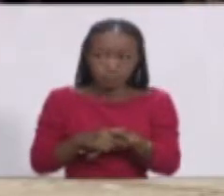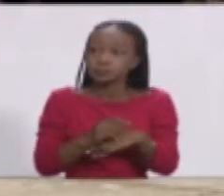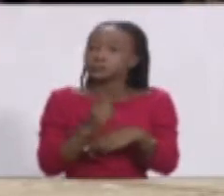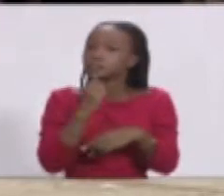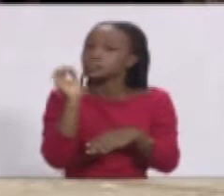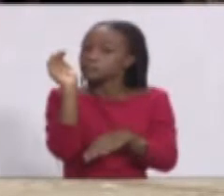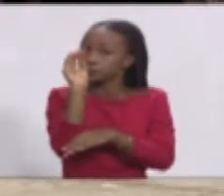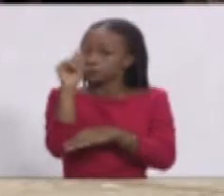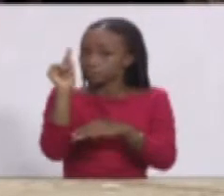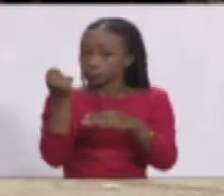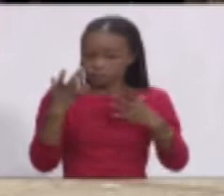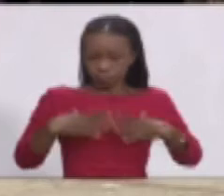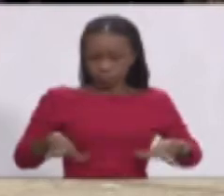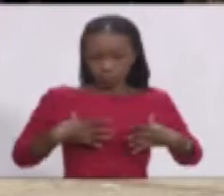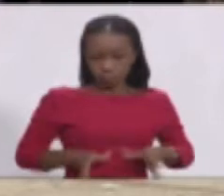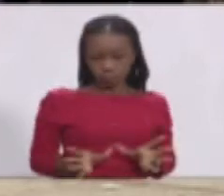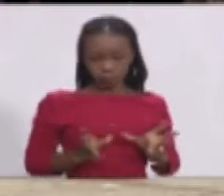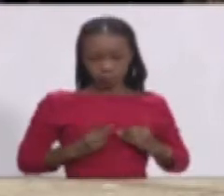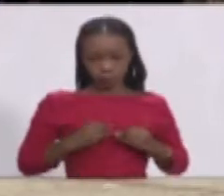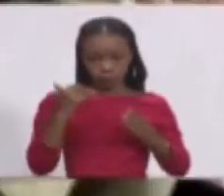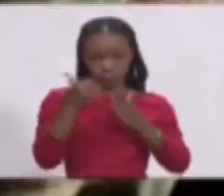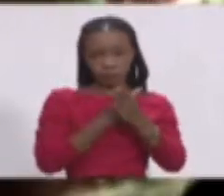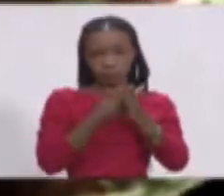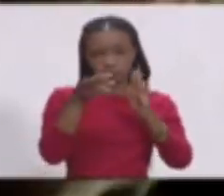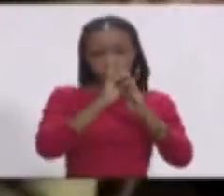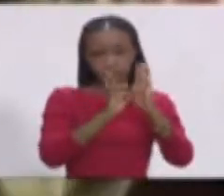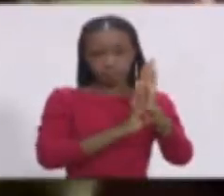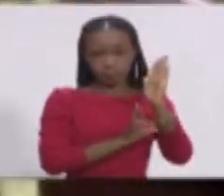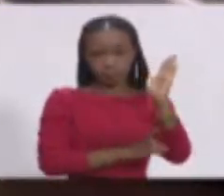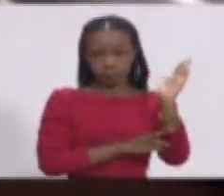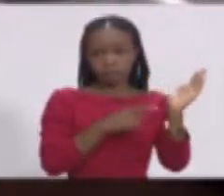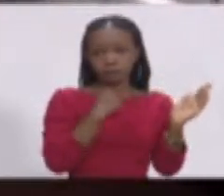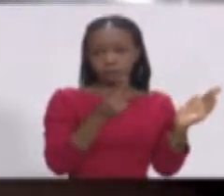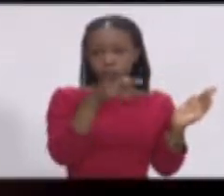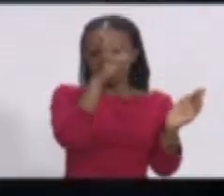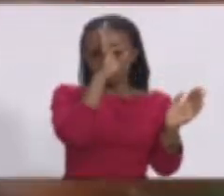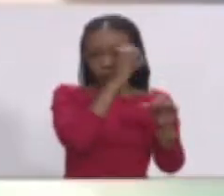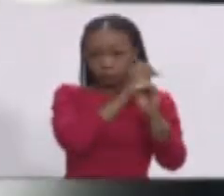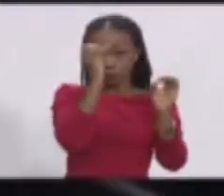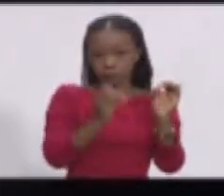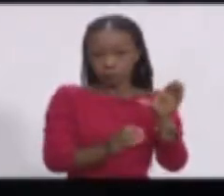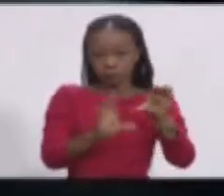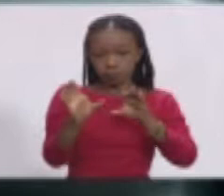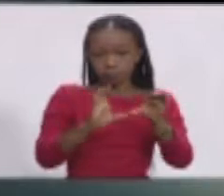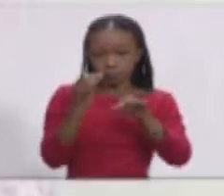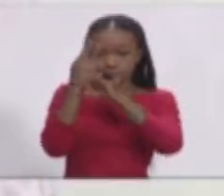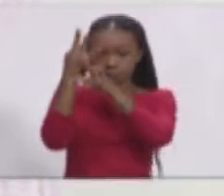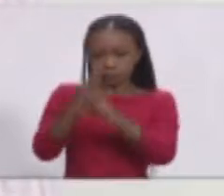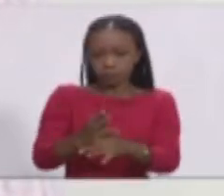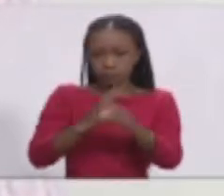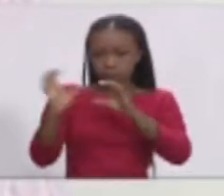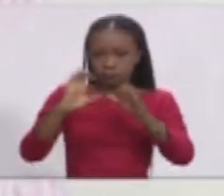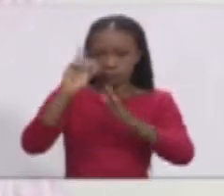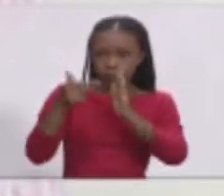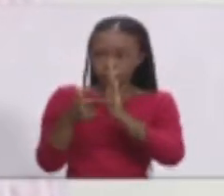urged the Kenyans to adhere to the new curfew directive, which saw the police officers applying force to implement it. At